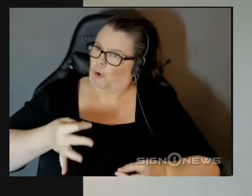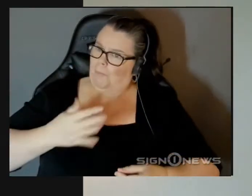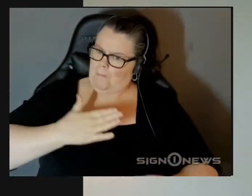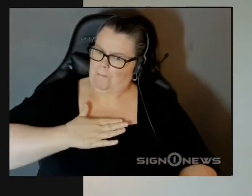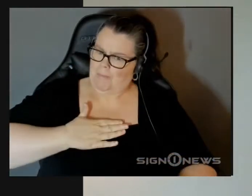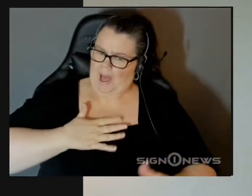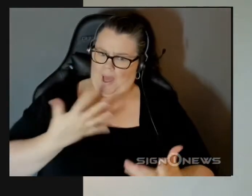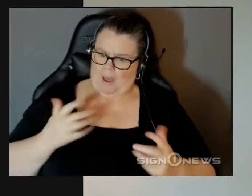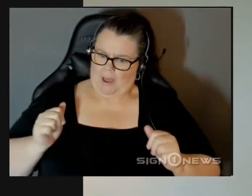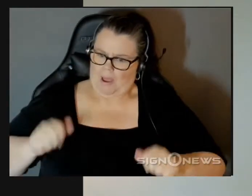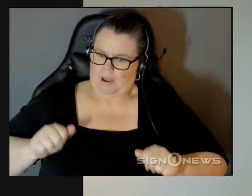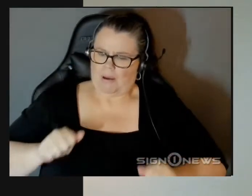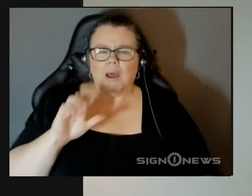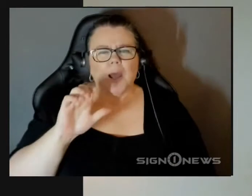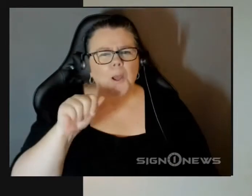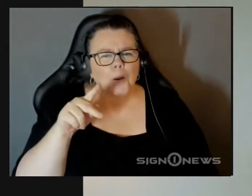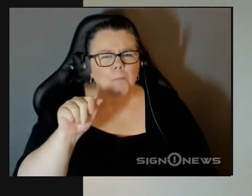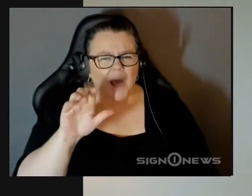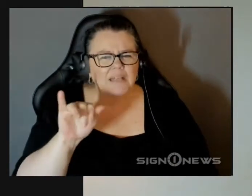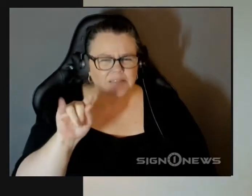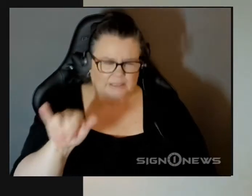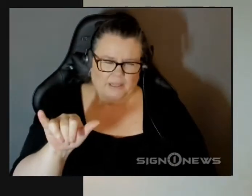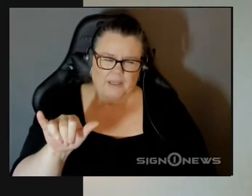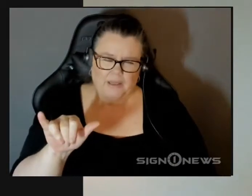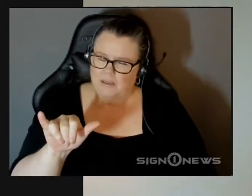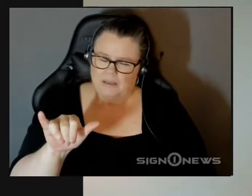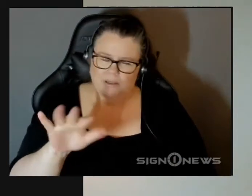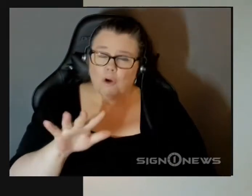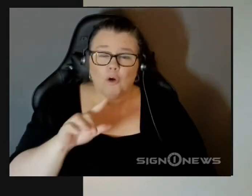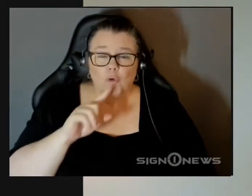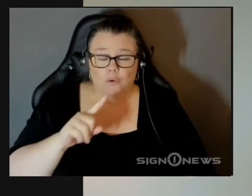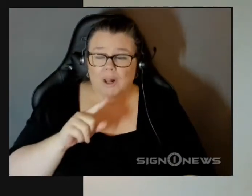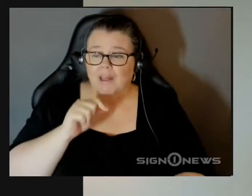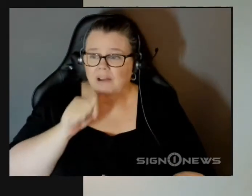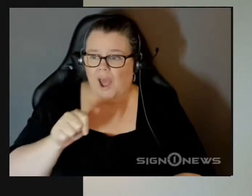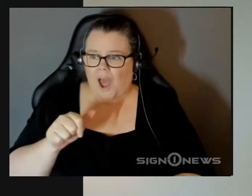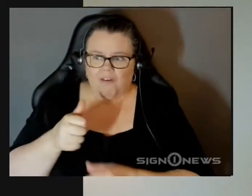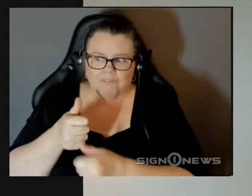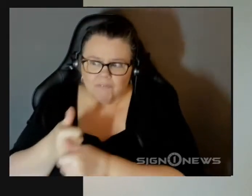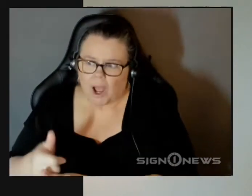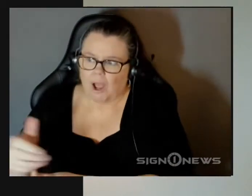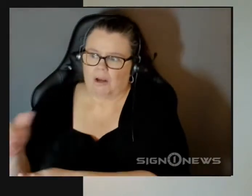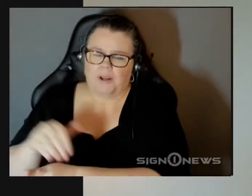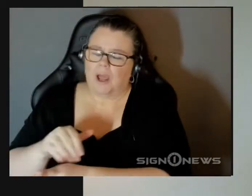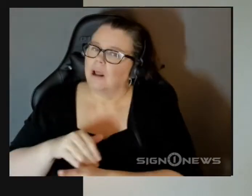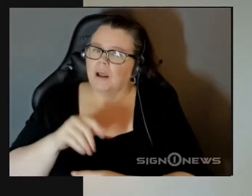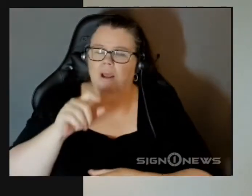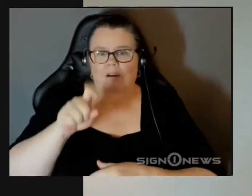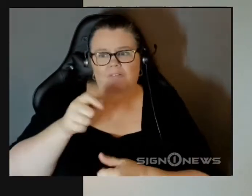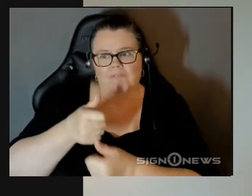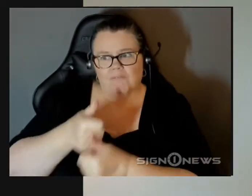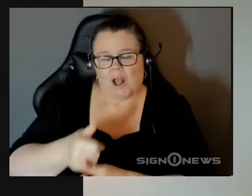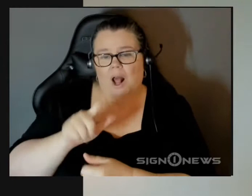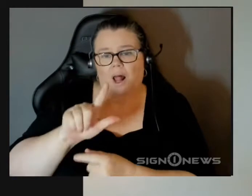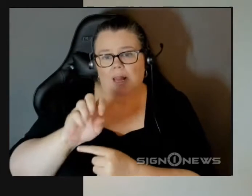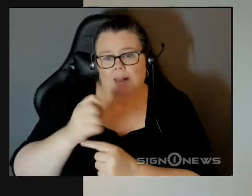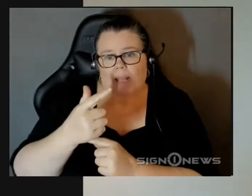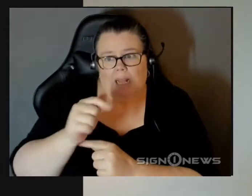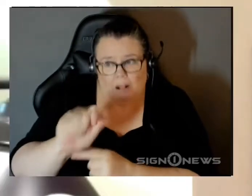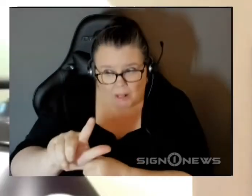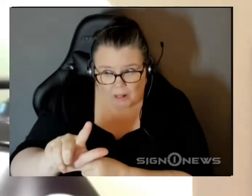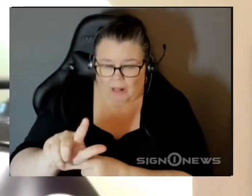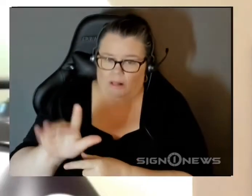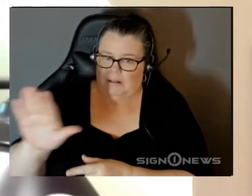state. But it's a legal process that has to happen, that someone's capacity is being judged.